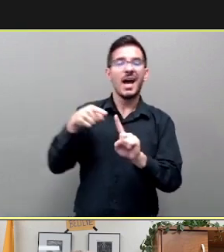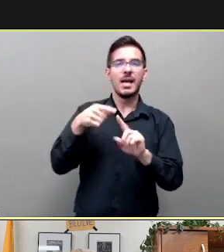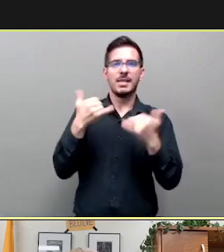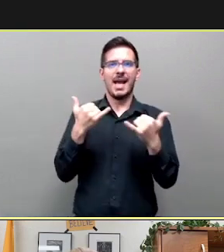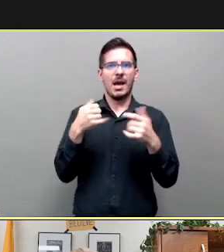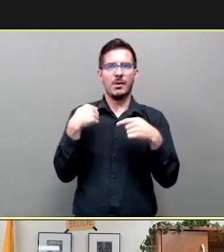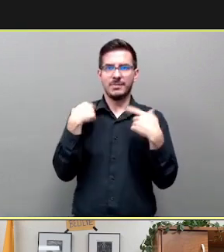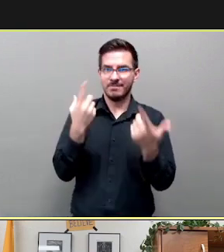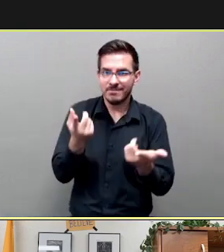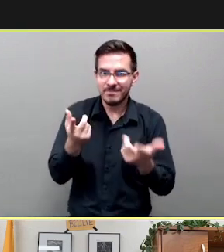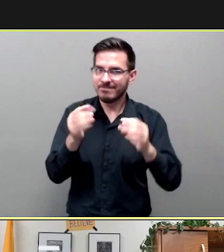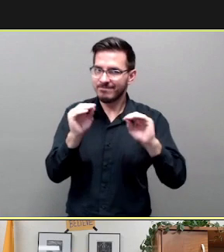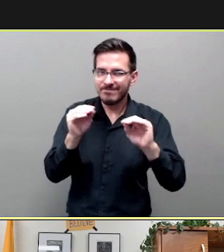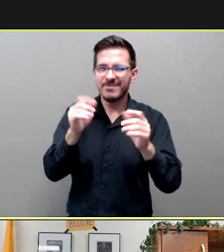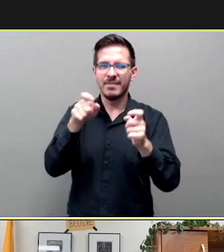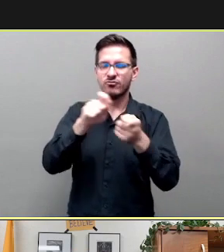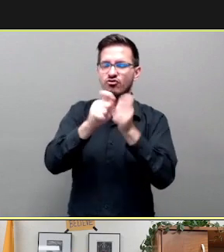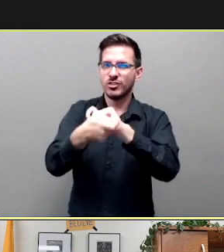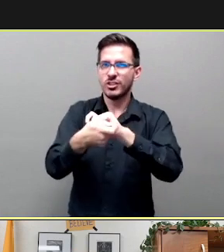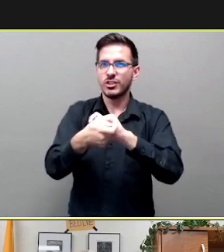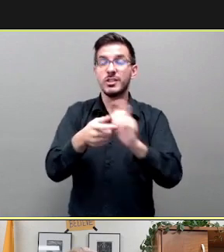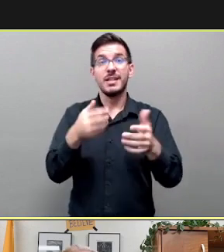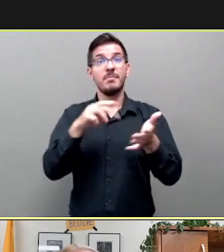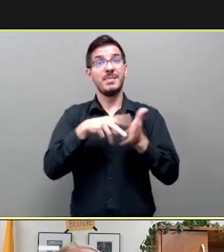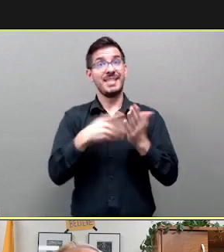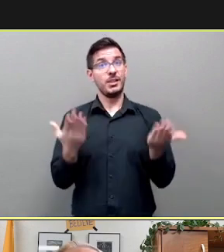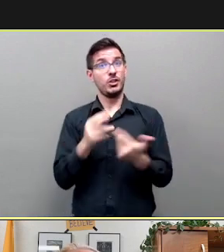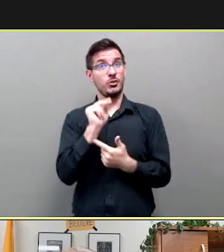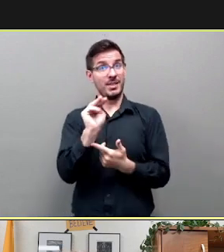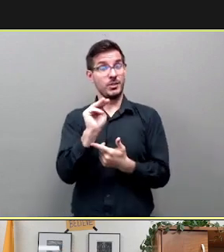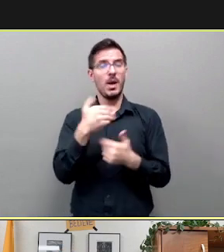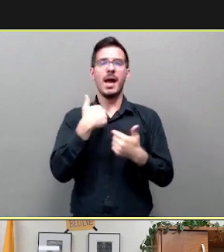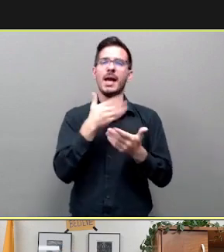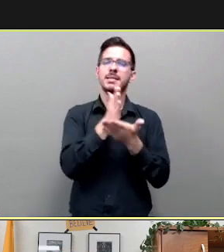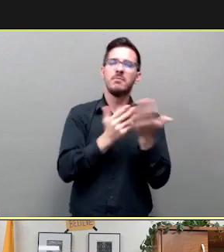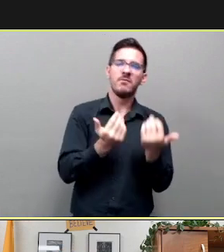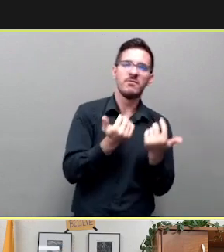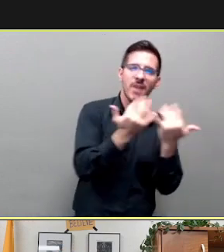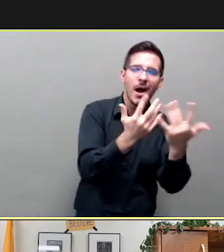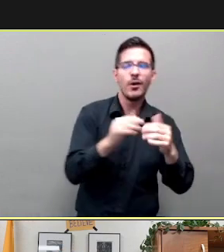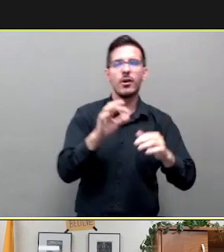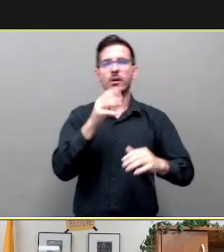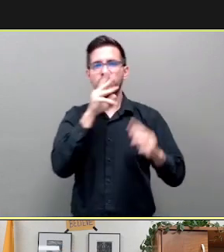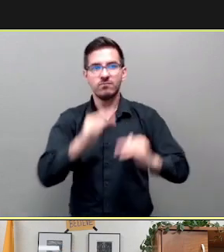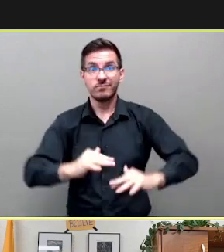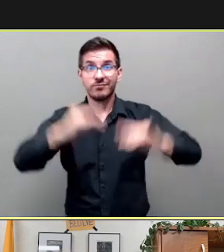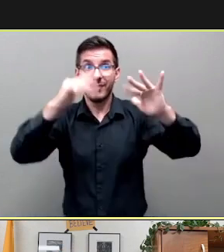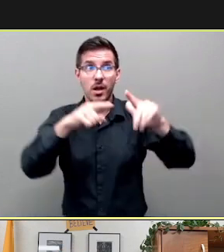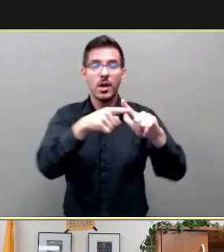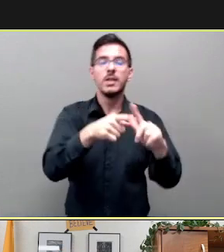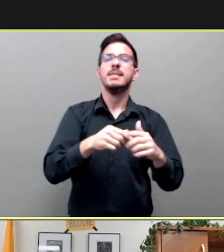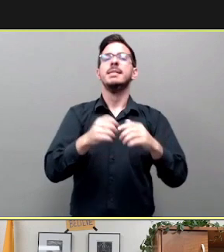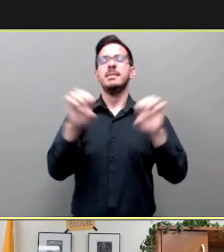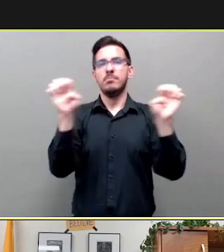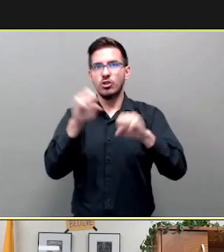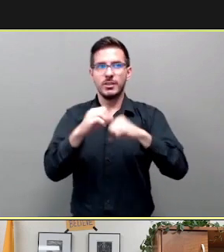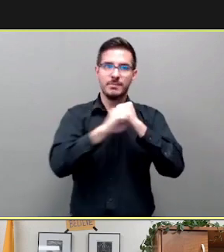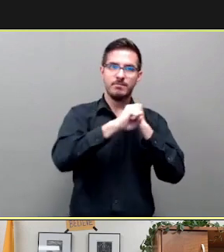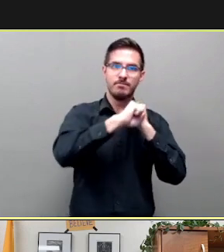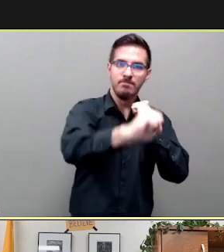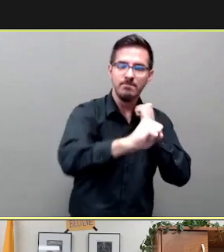means in New Mexico, we've had some extensions due to fires and floods, but what that means is that in